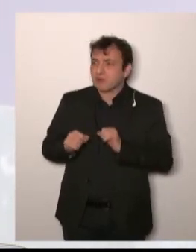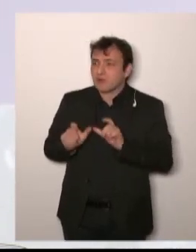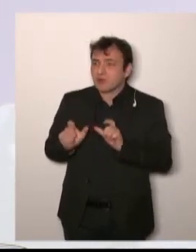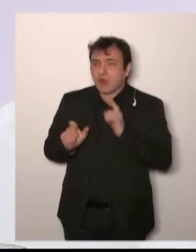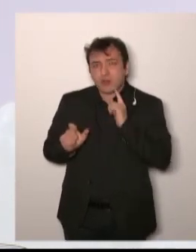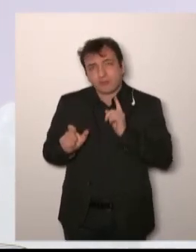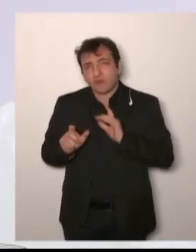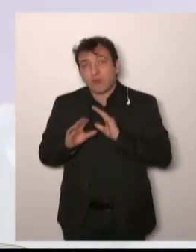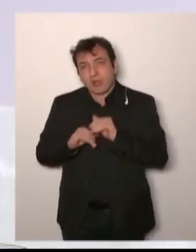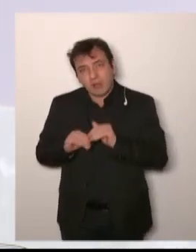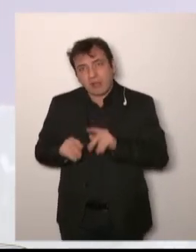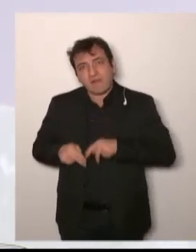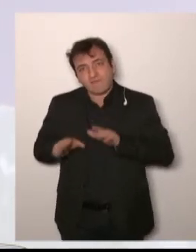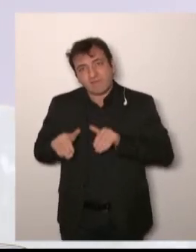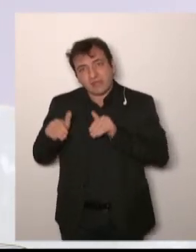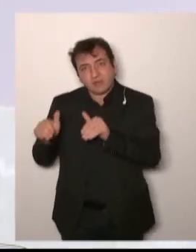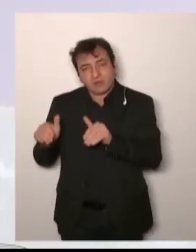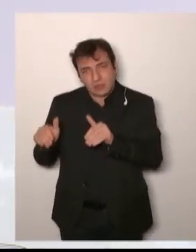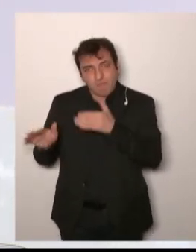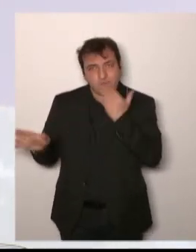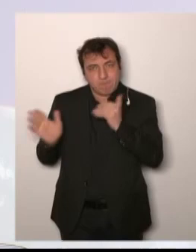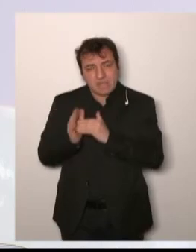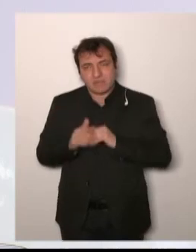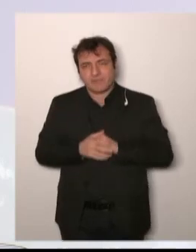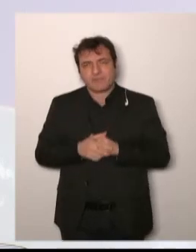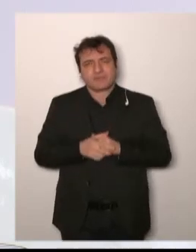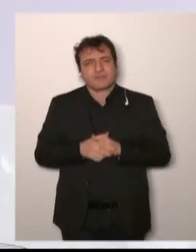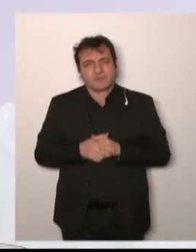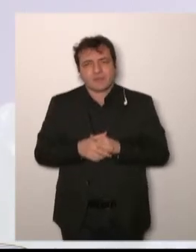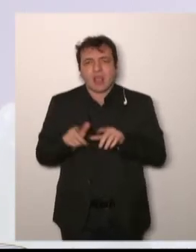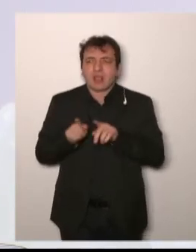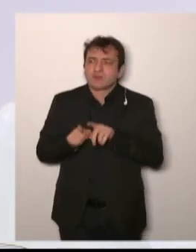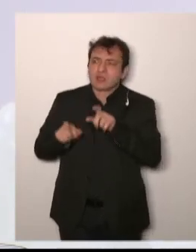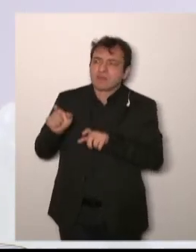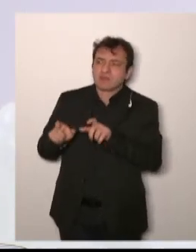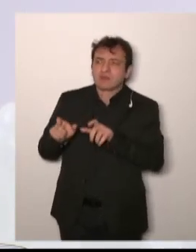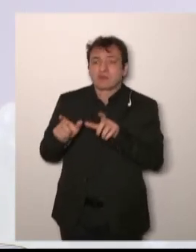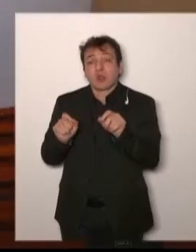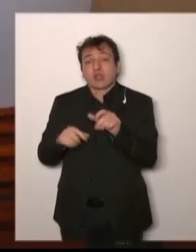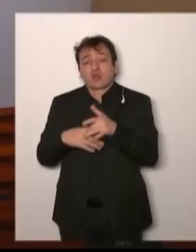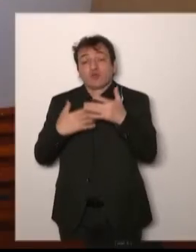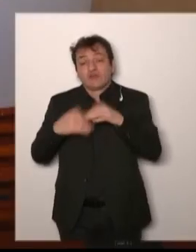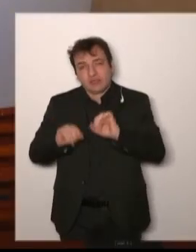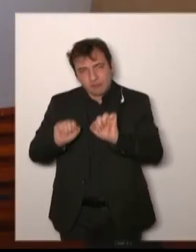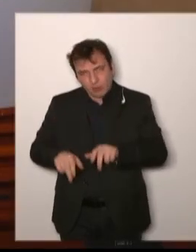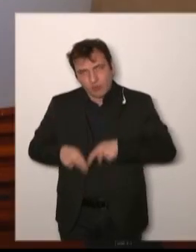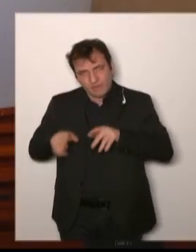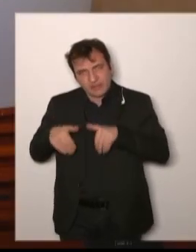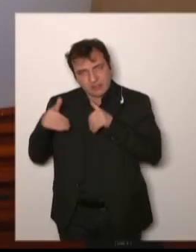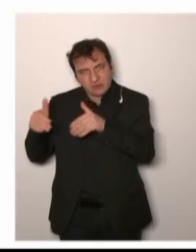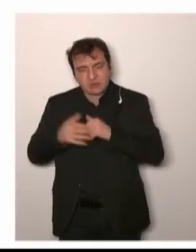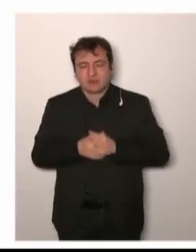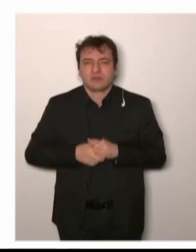people living with and after cancer. And a concrete example of this is the development by